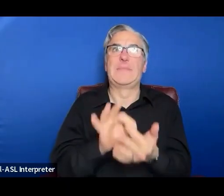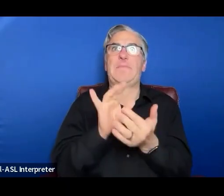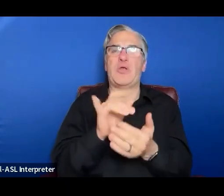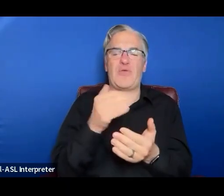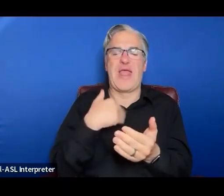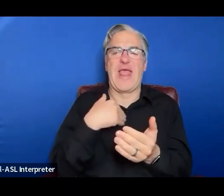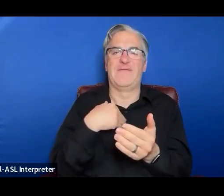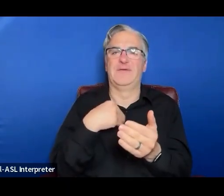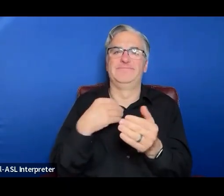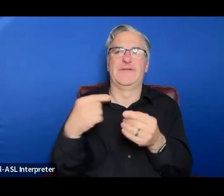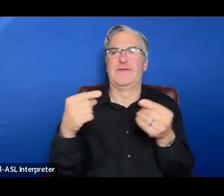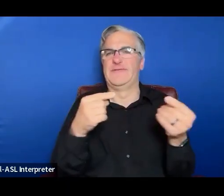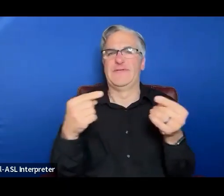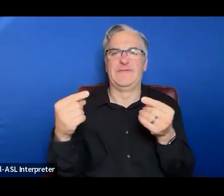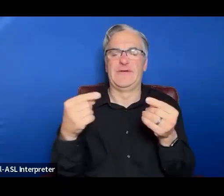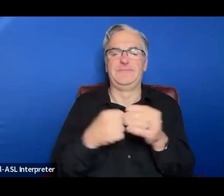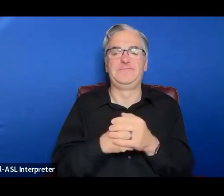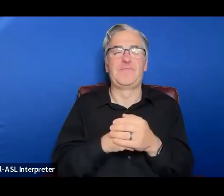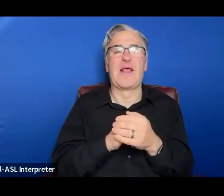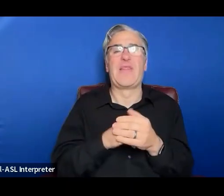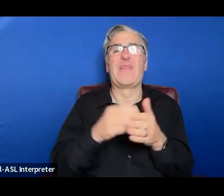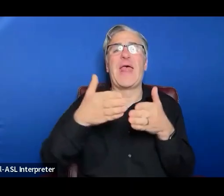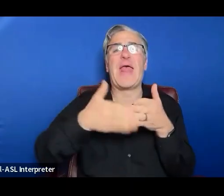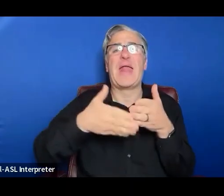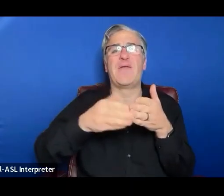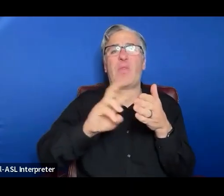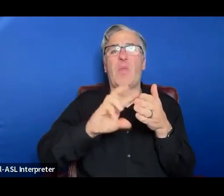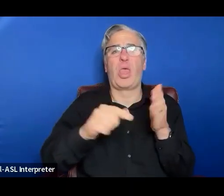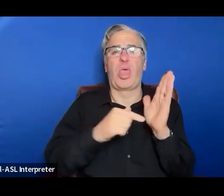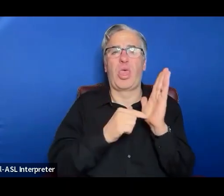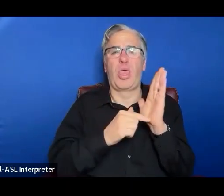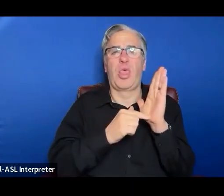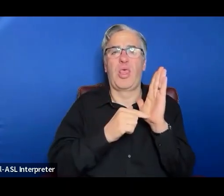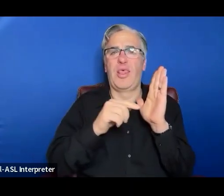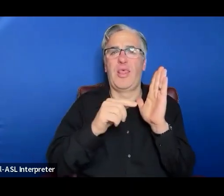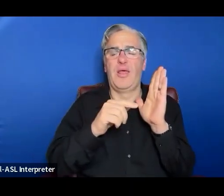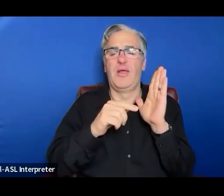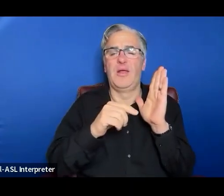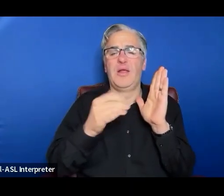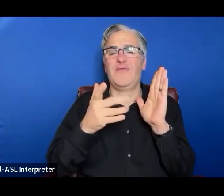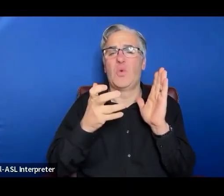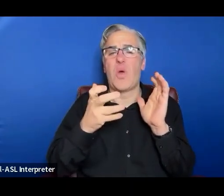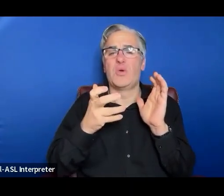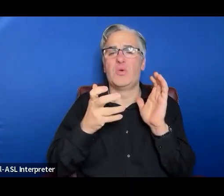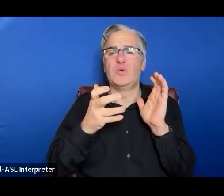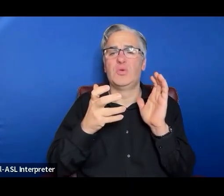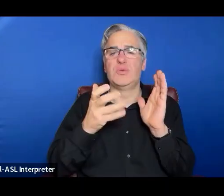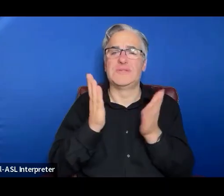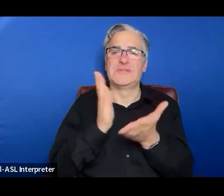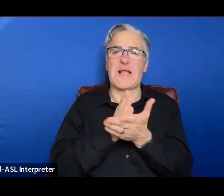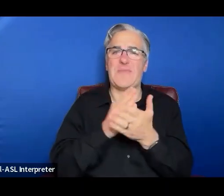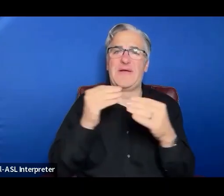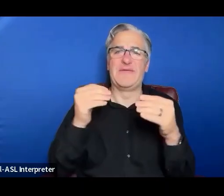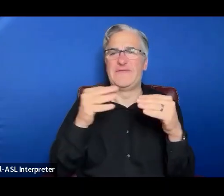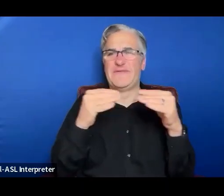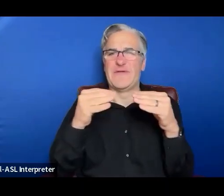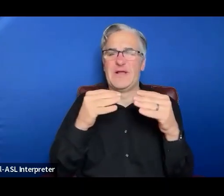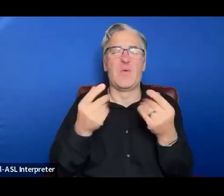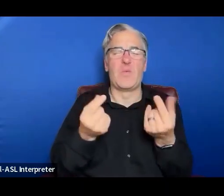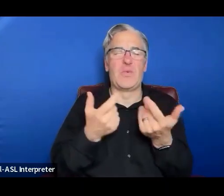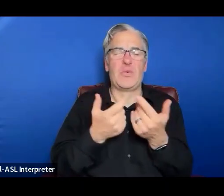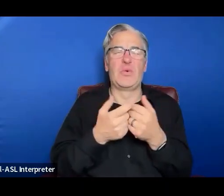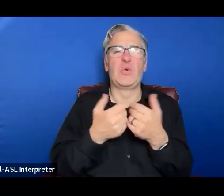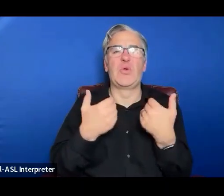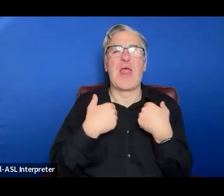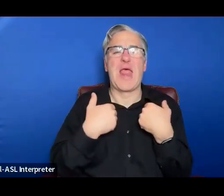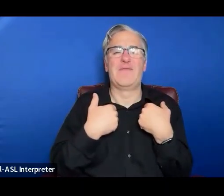fight. For example, on the end of a will, if you want to stop a fight in its track, you want to have what's